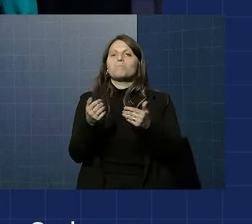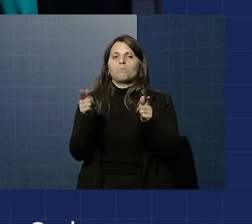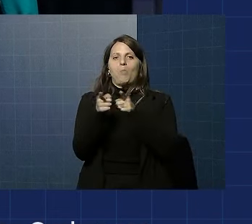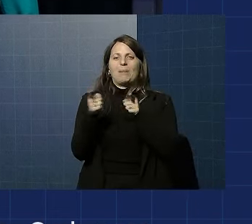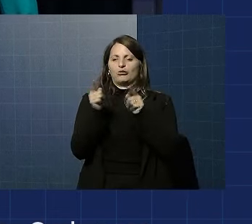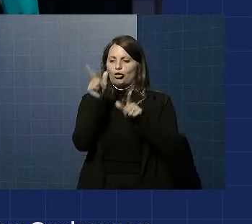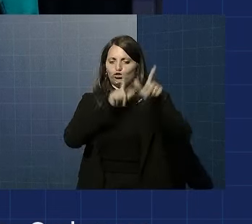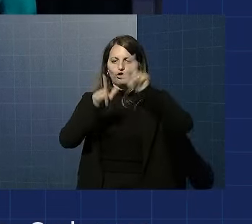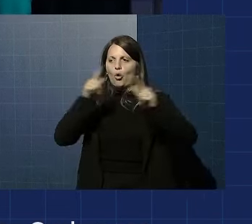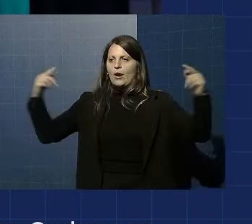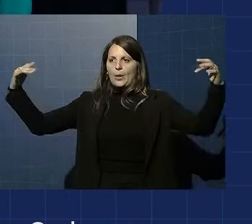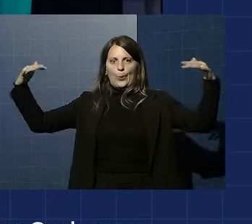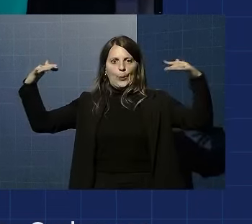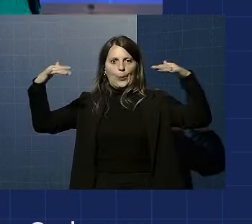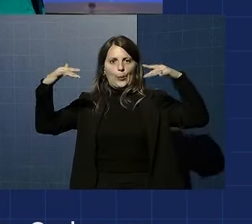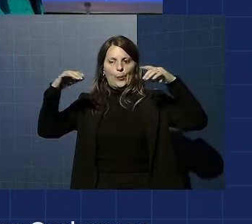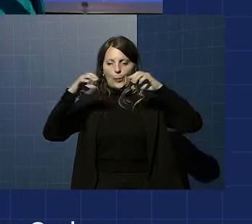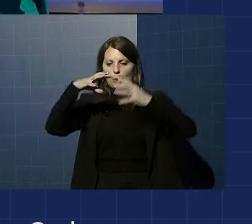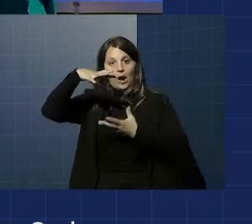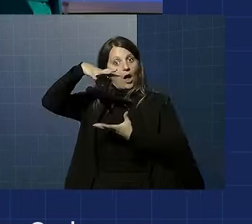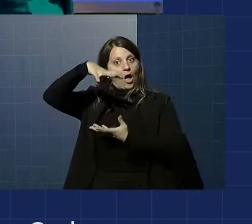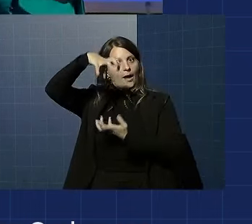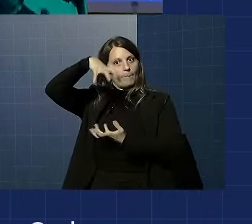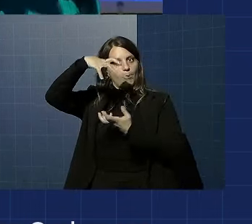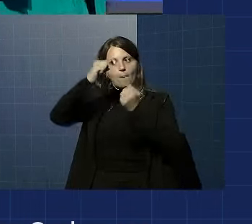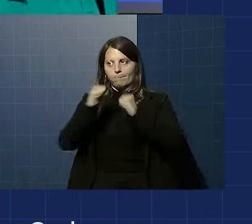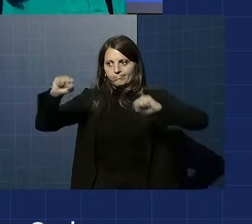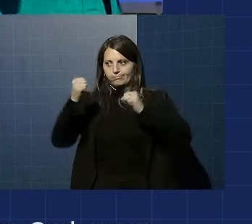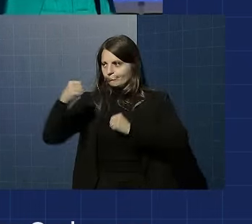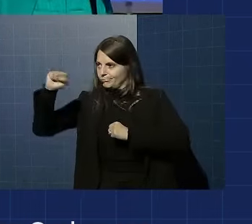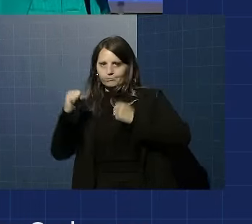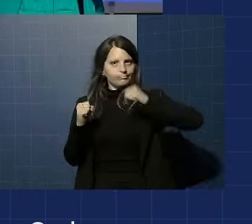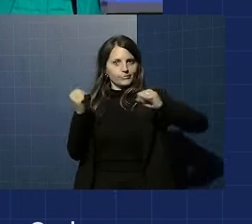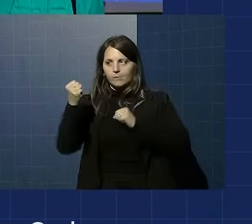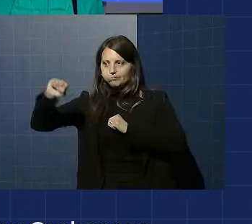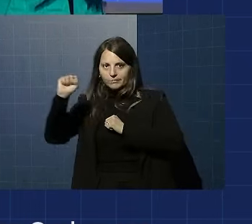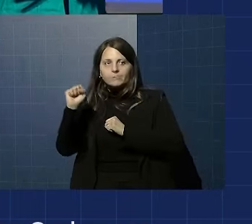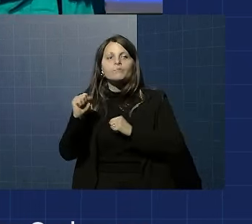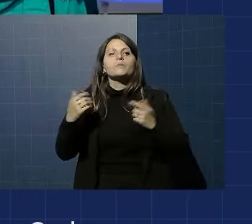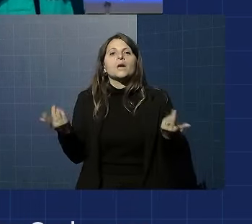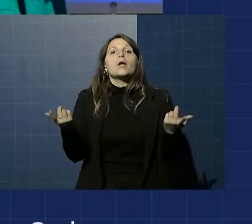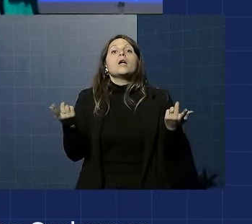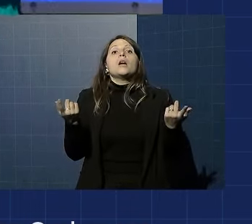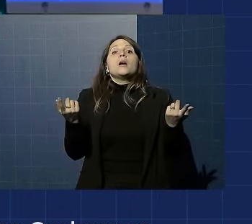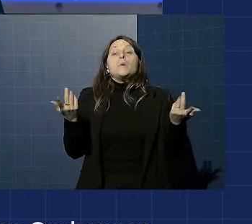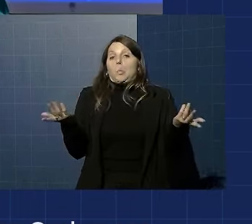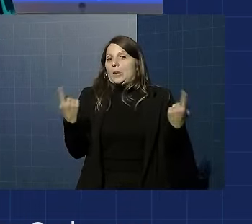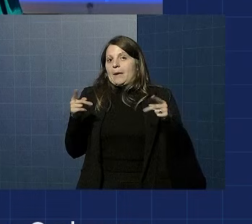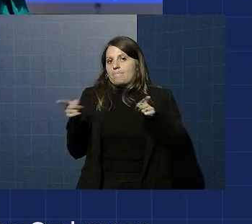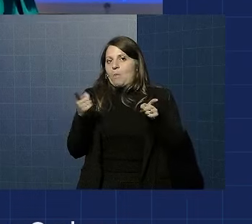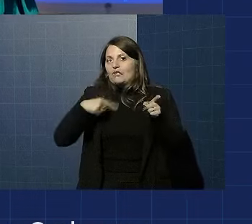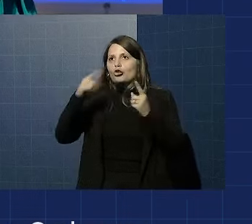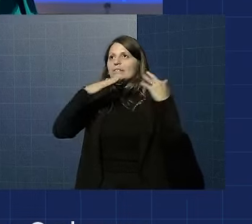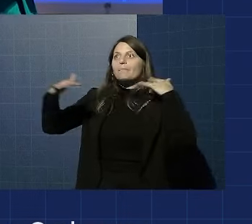anymore. So we need to find tools, either through shielding or to certain medication, to try and protect the astronauts from that as